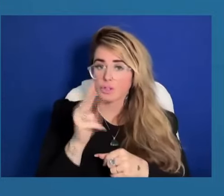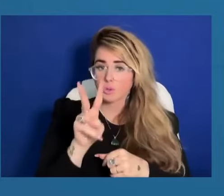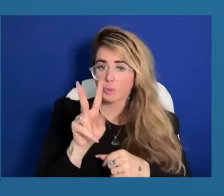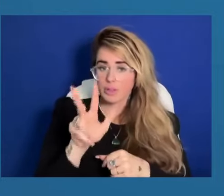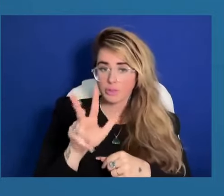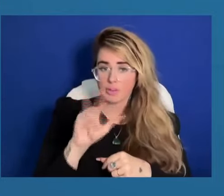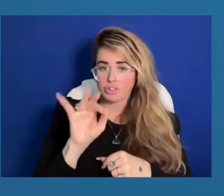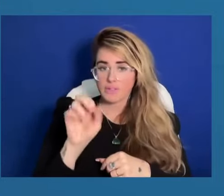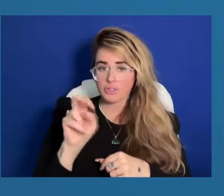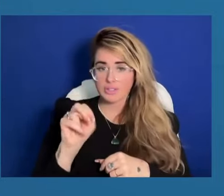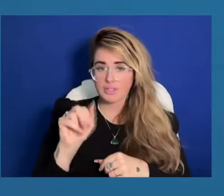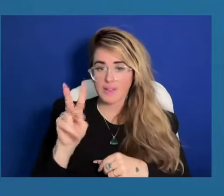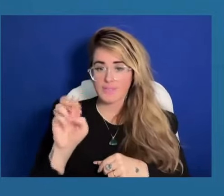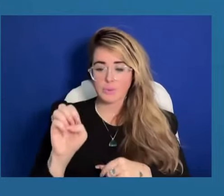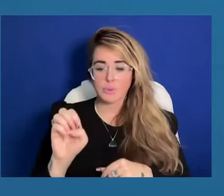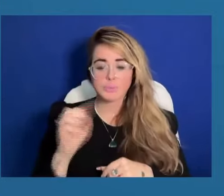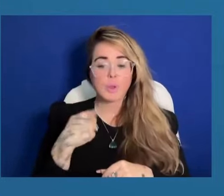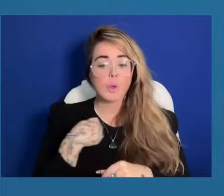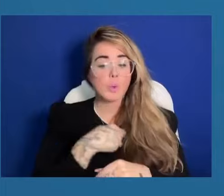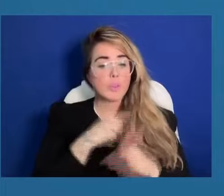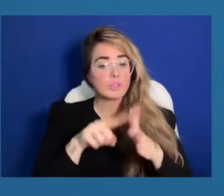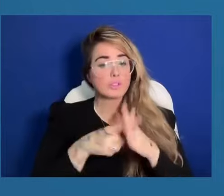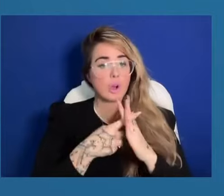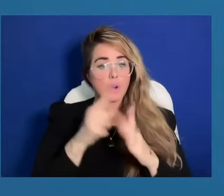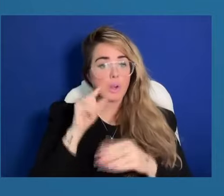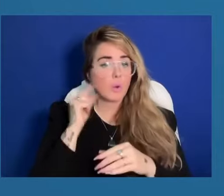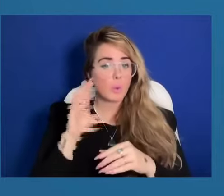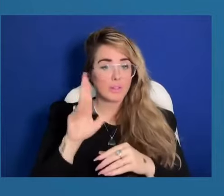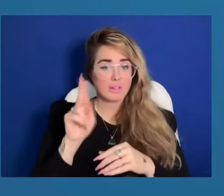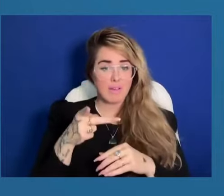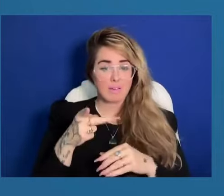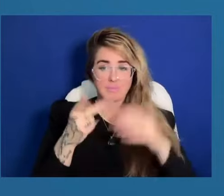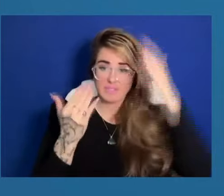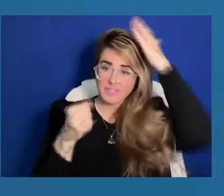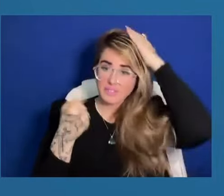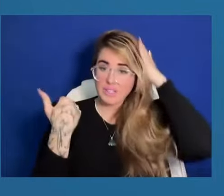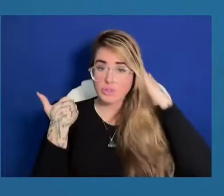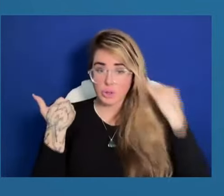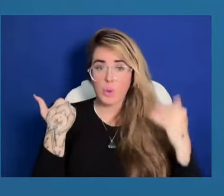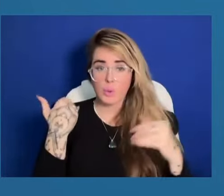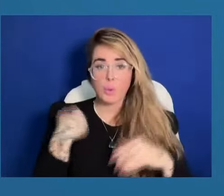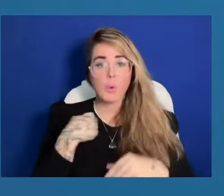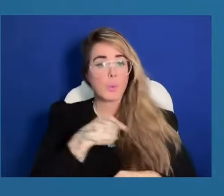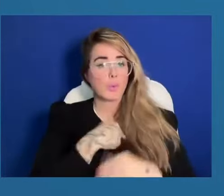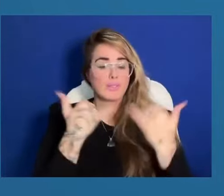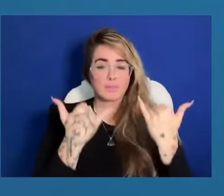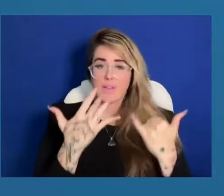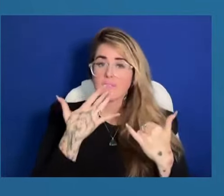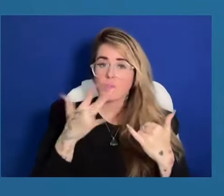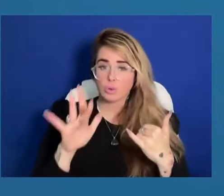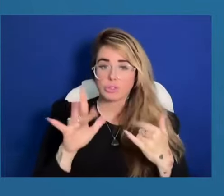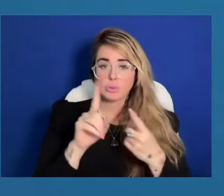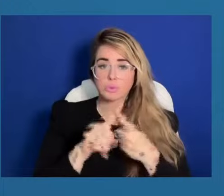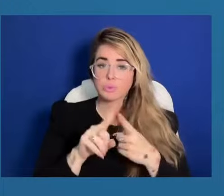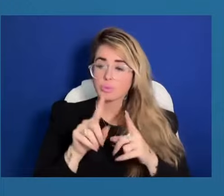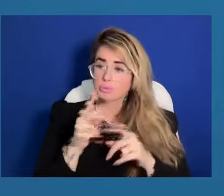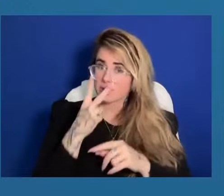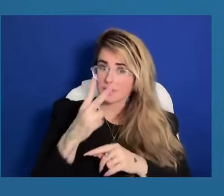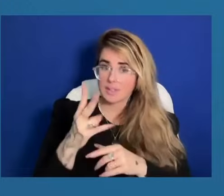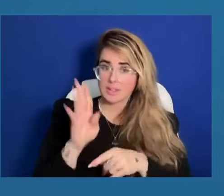Avenue. We started Golden Cup 15 years ago, and we've been fortunate to watch our business